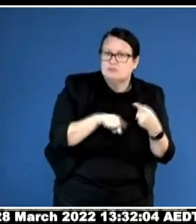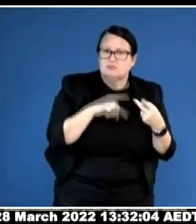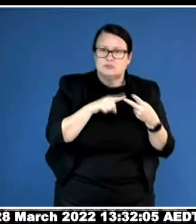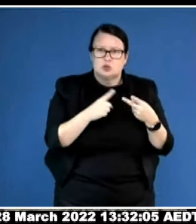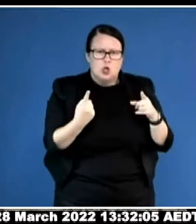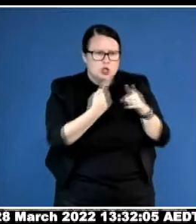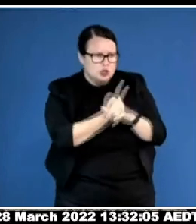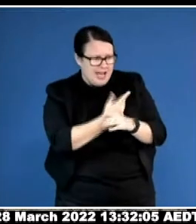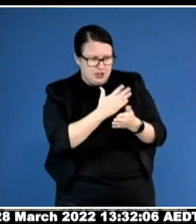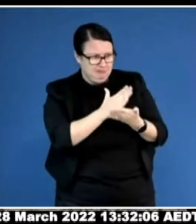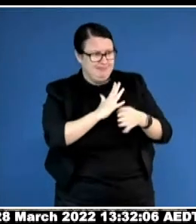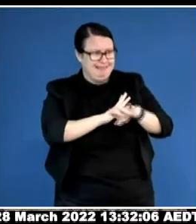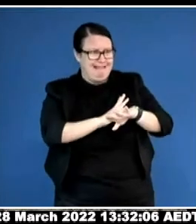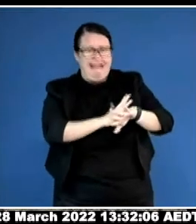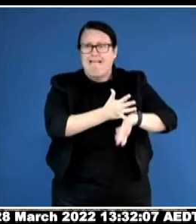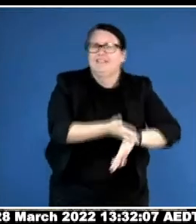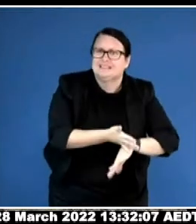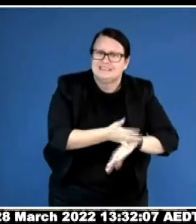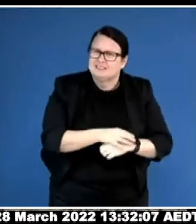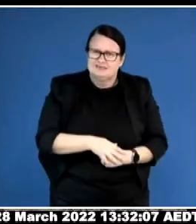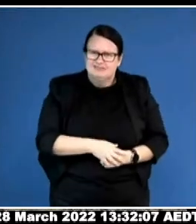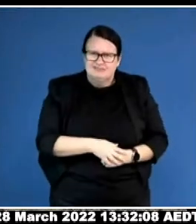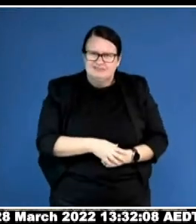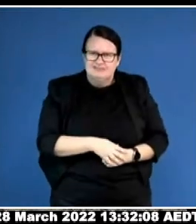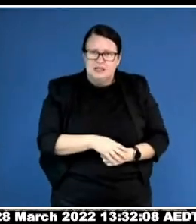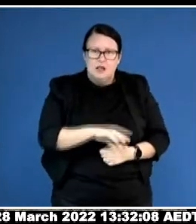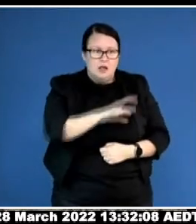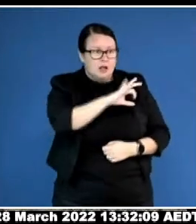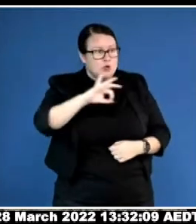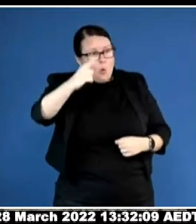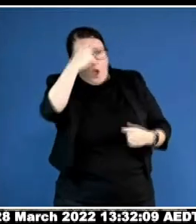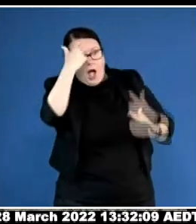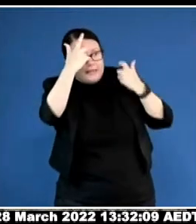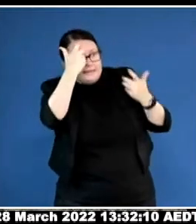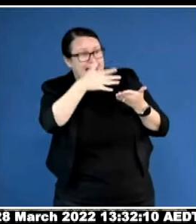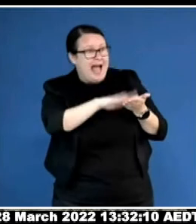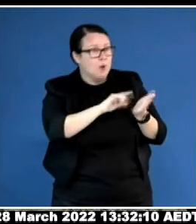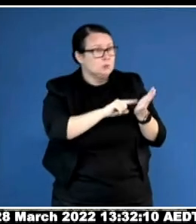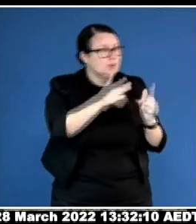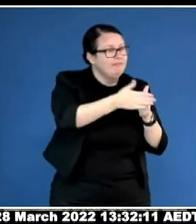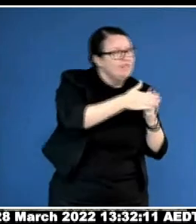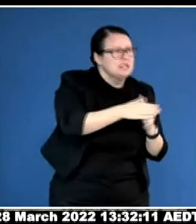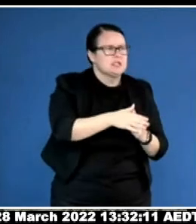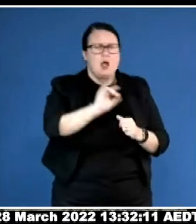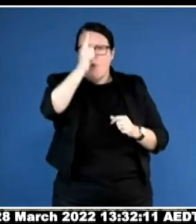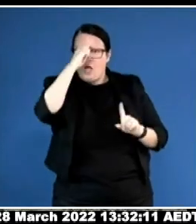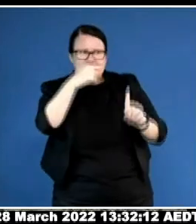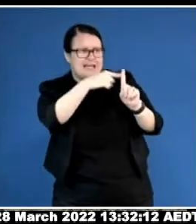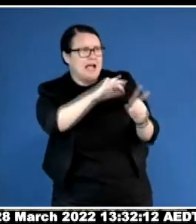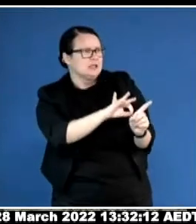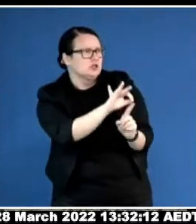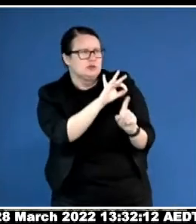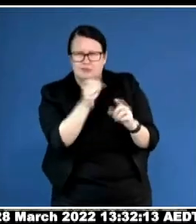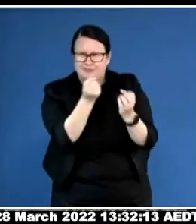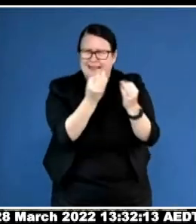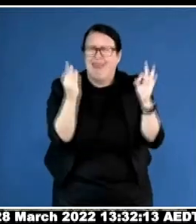being made, nothing being tendered around how to, no targets. You know, it's, I think the